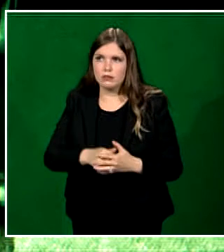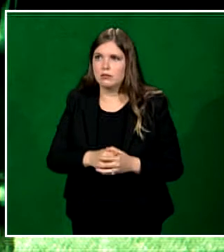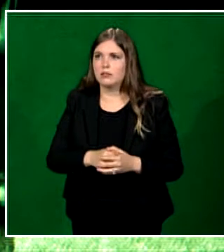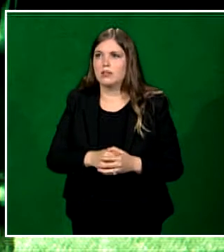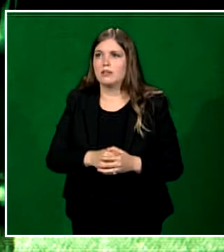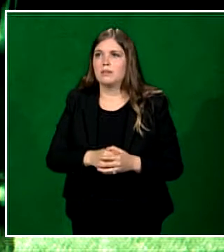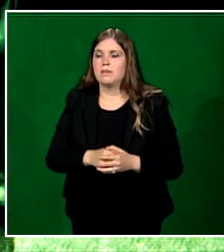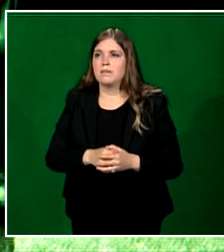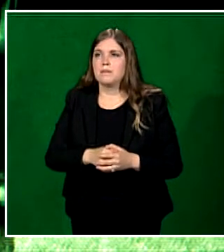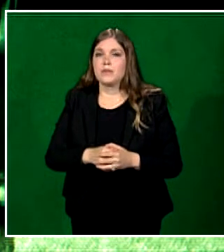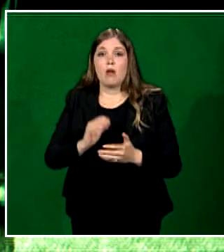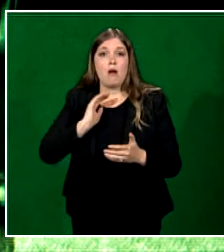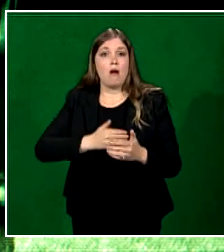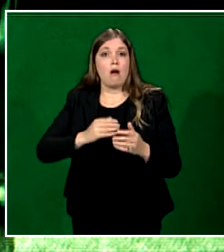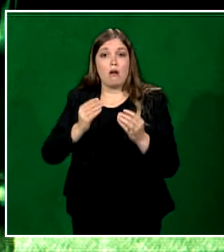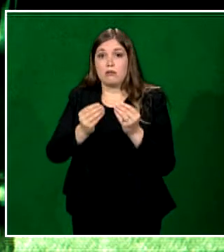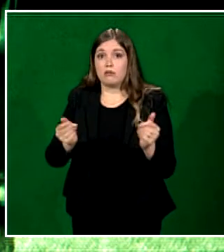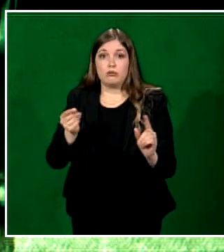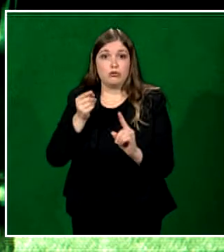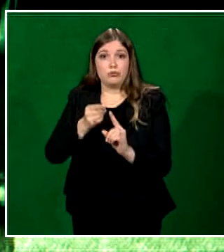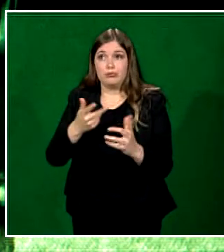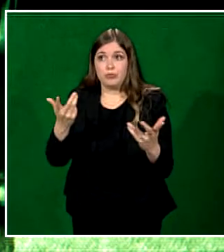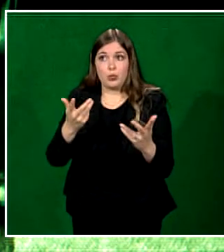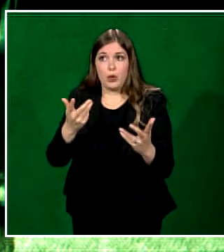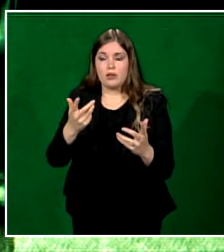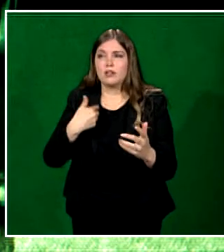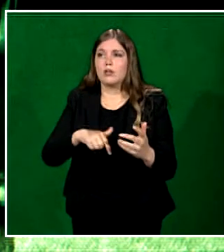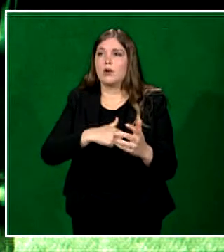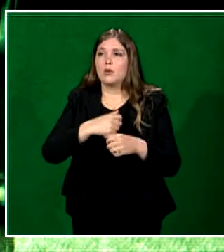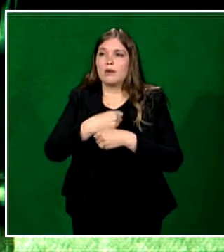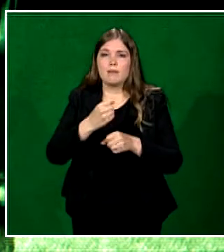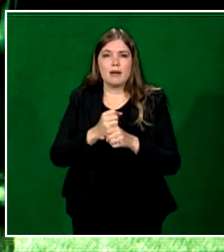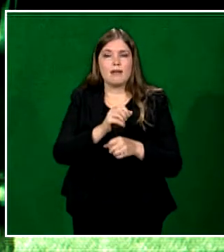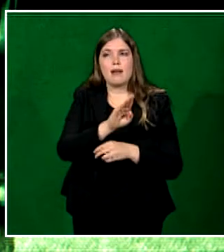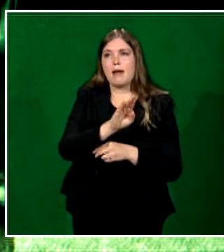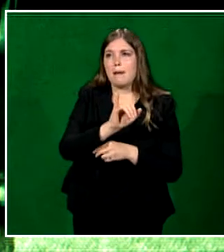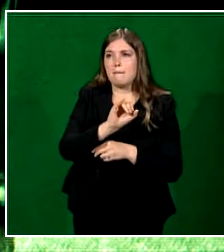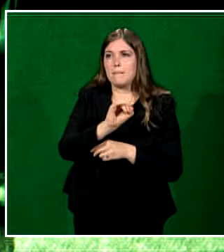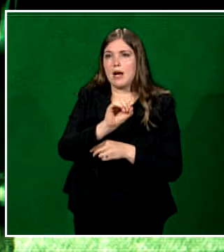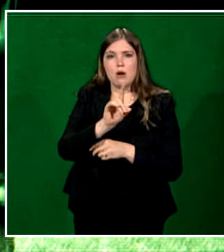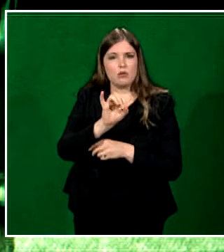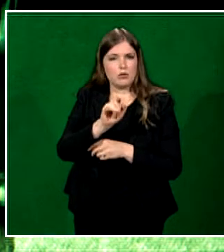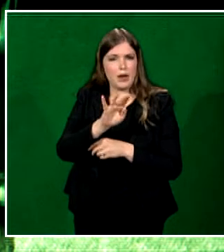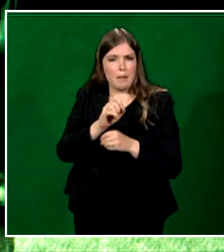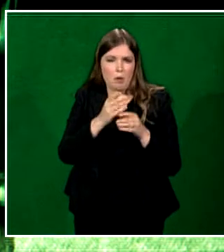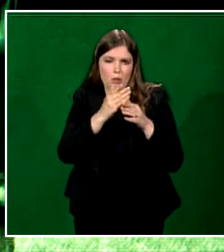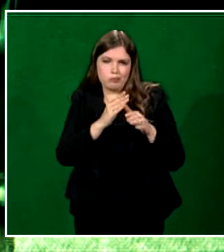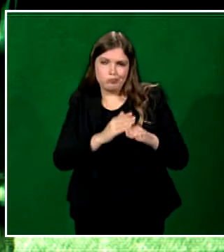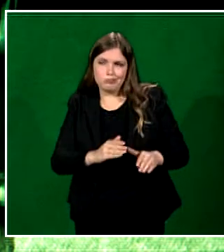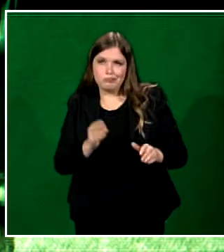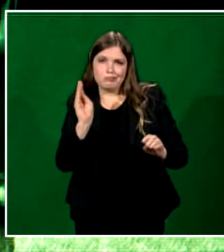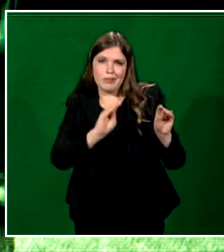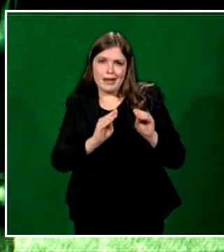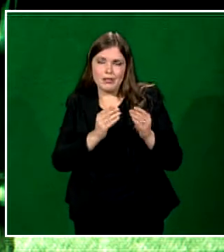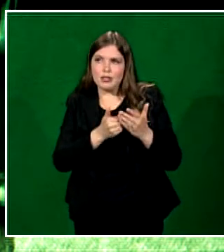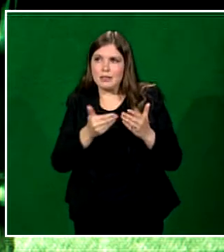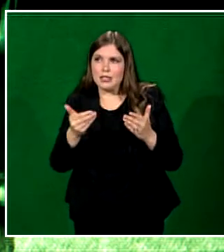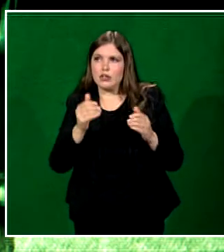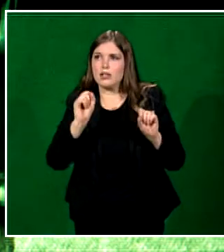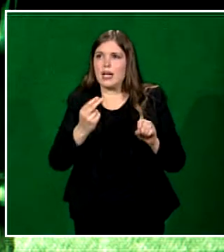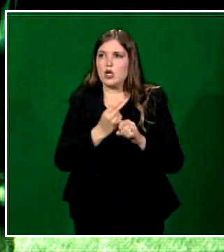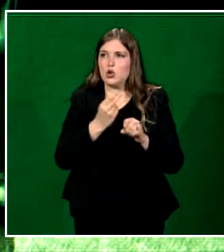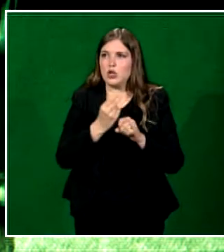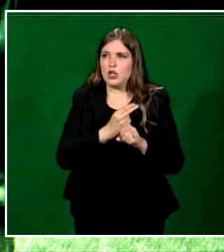slide. Hya Bioplastics has created a bio-based, biodegradable packaging material using water